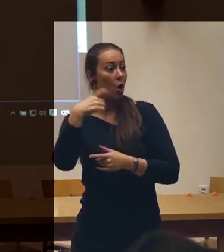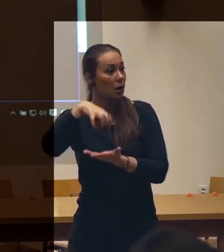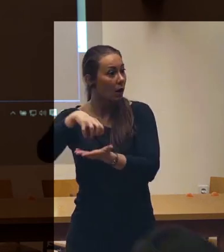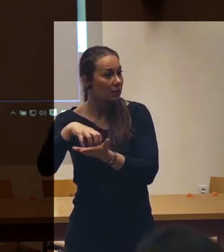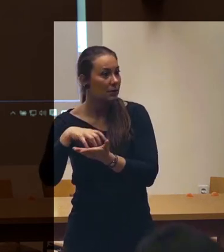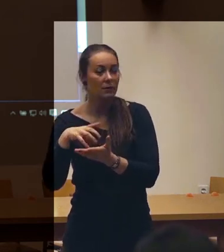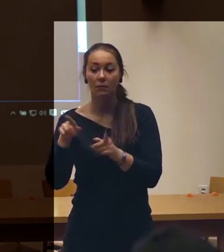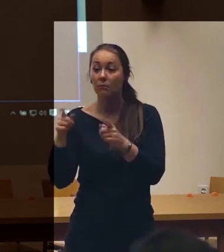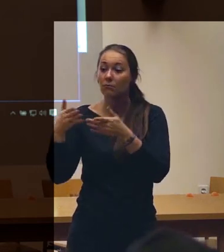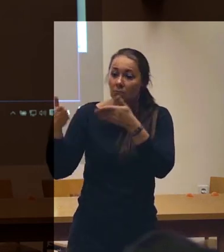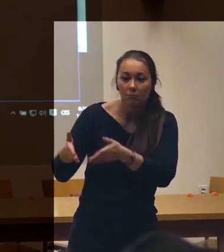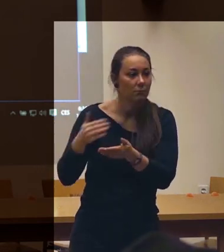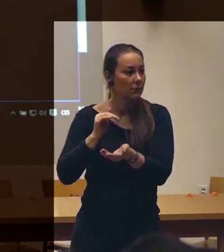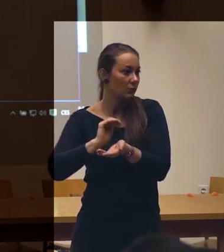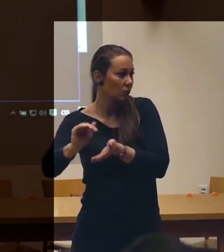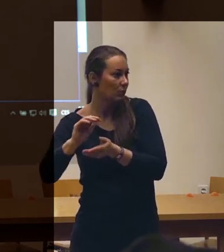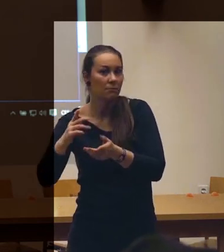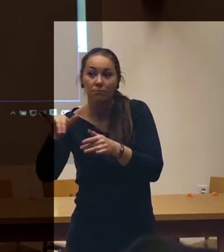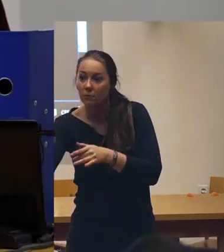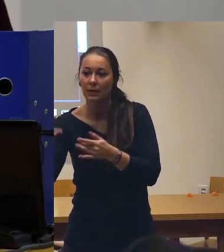other people with disabilities. Mm-hmm. So,